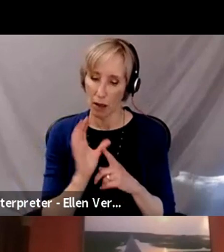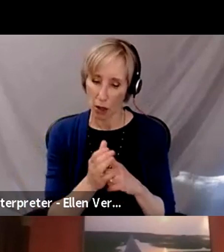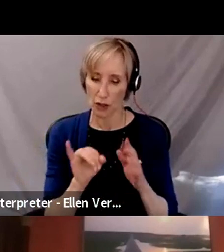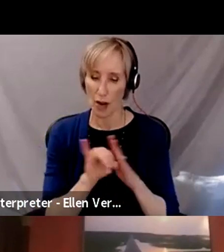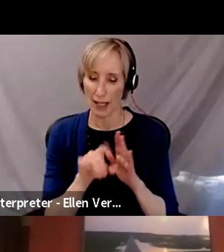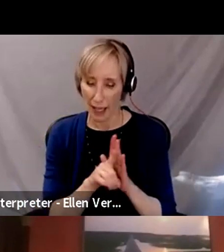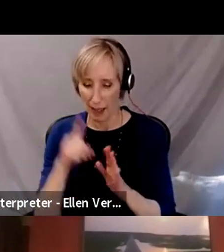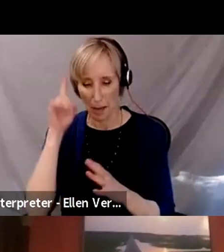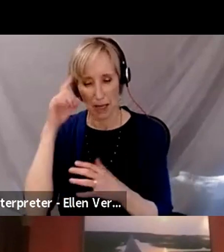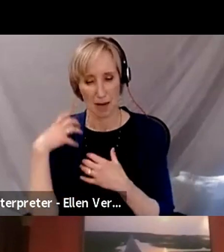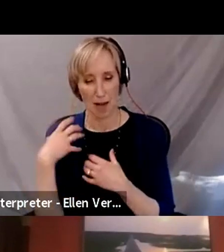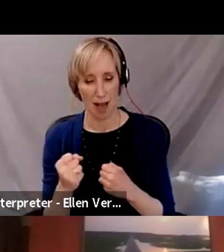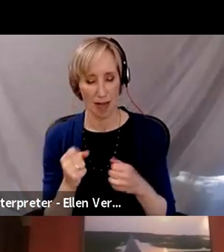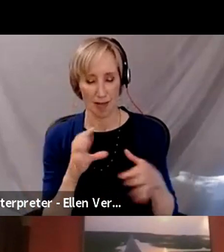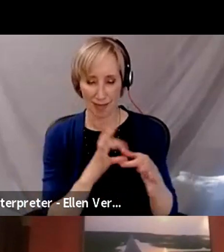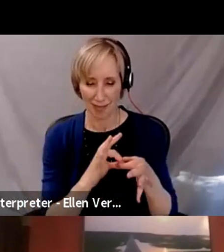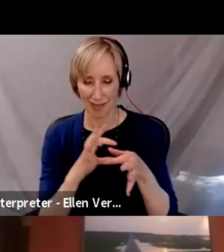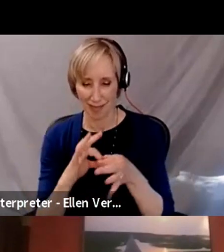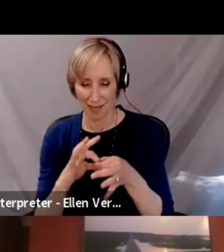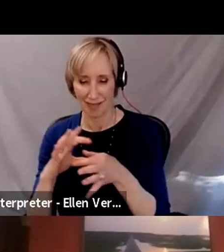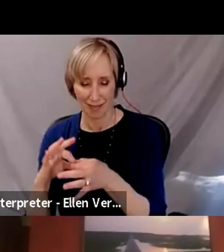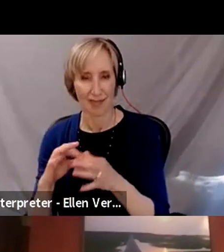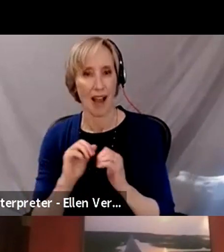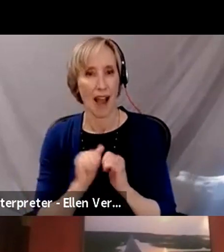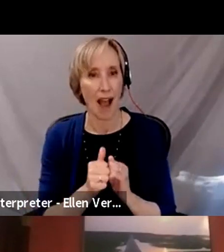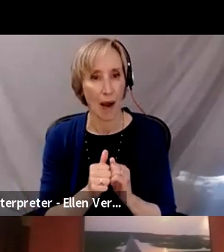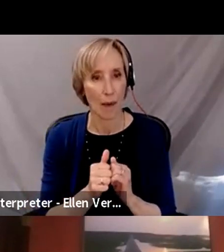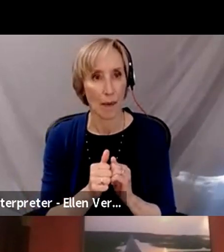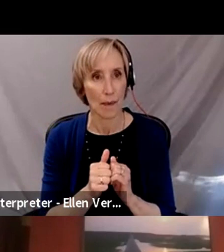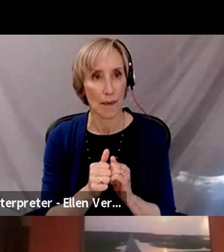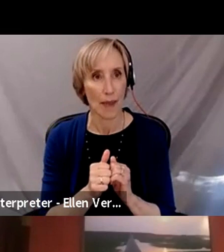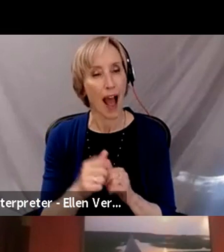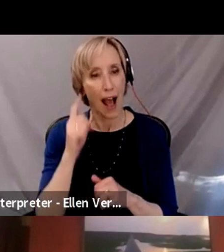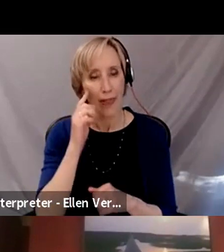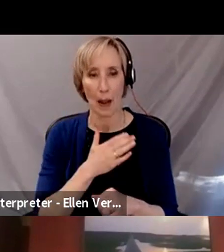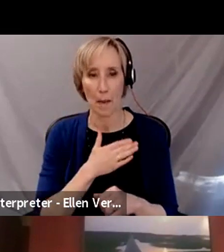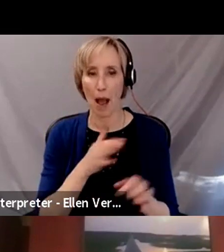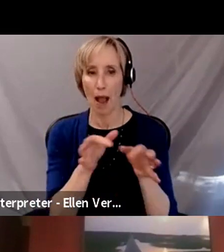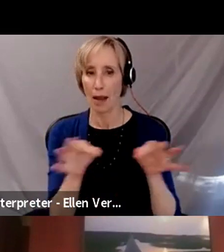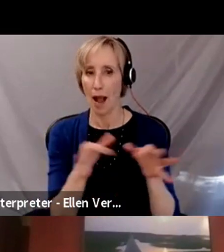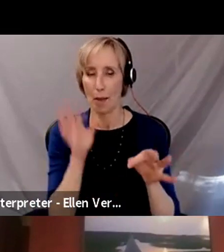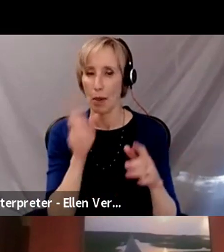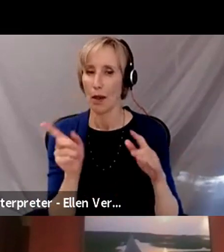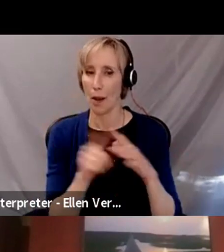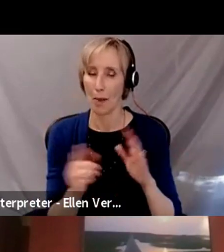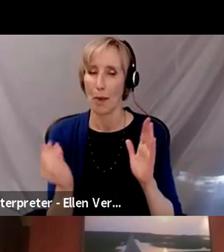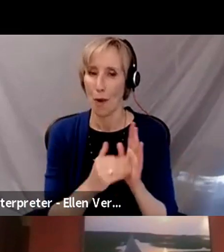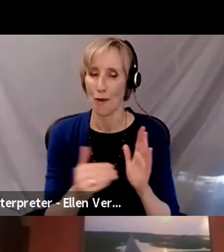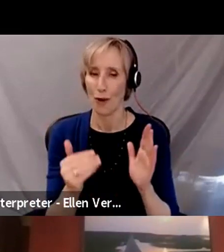about how, and this might be a repeated point for me throughout this entire thing, is that